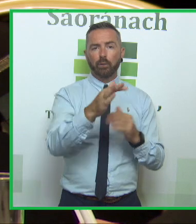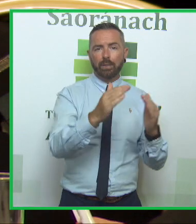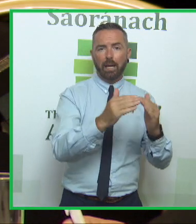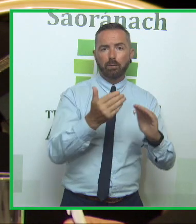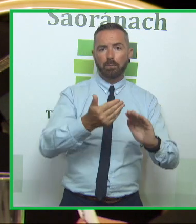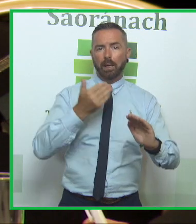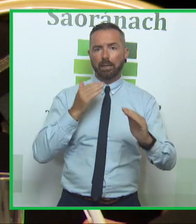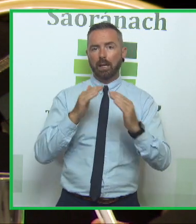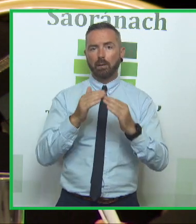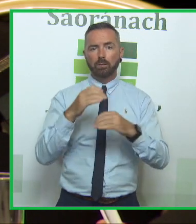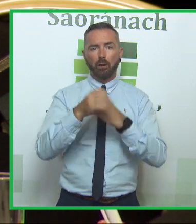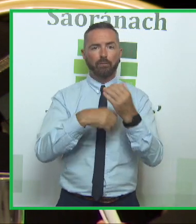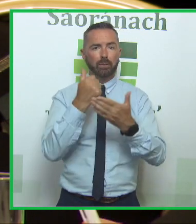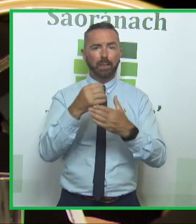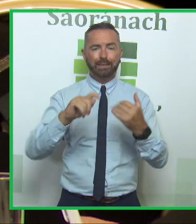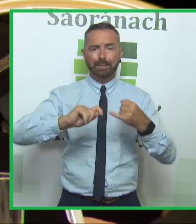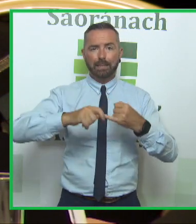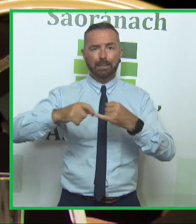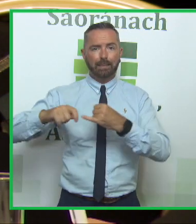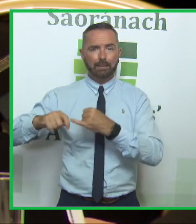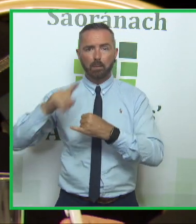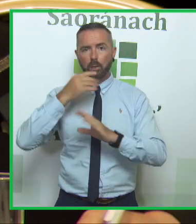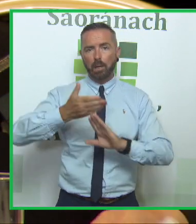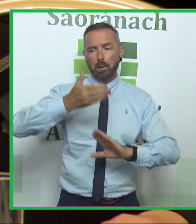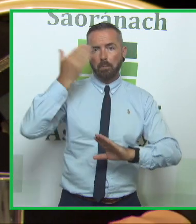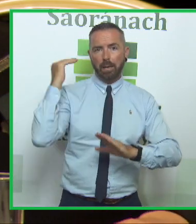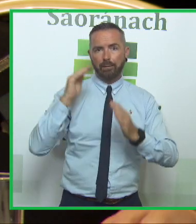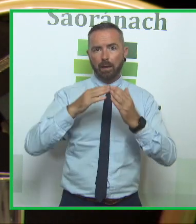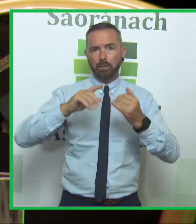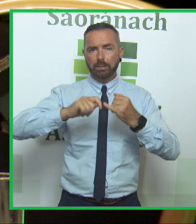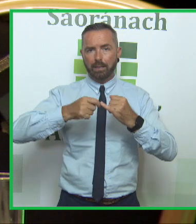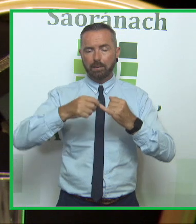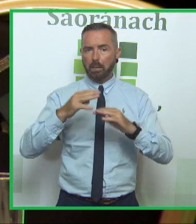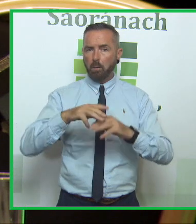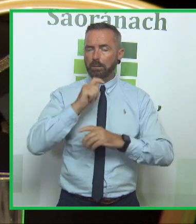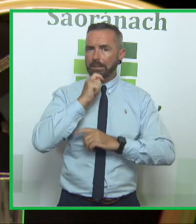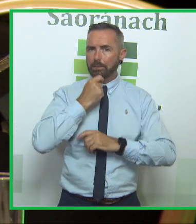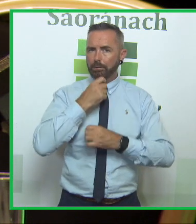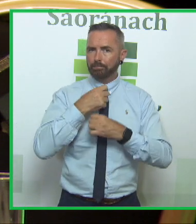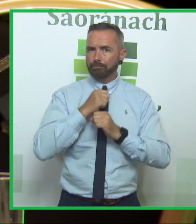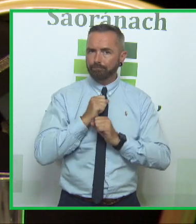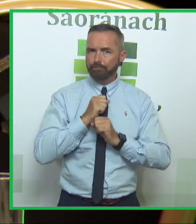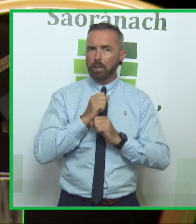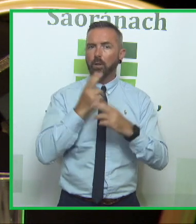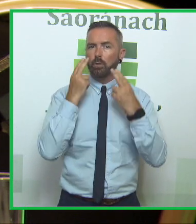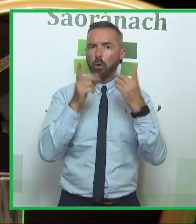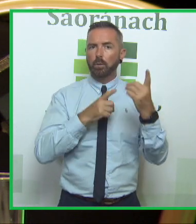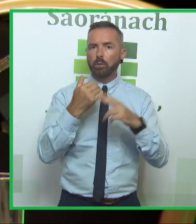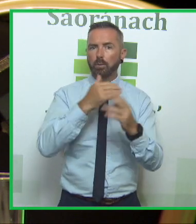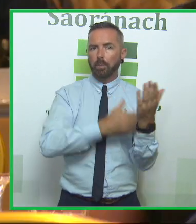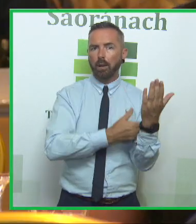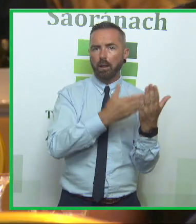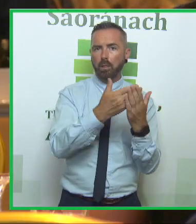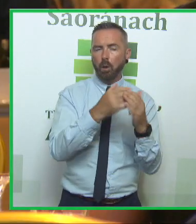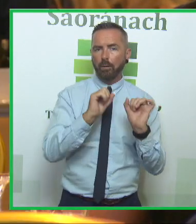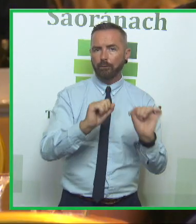office based testing. I suppose the back of house usually is done by law enforcement, so drugs that are seized or